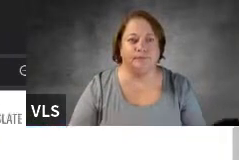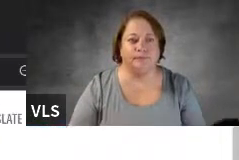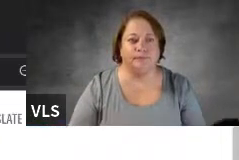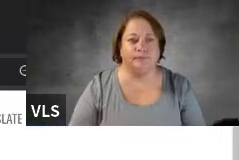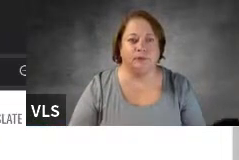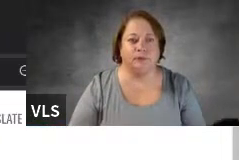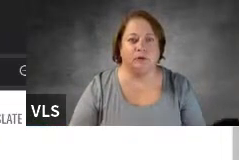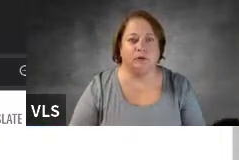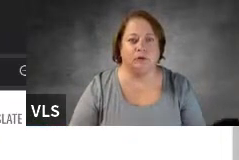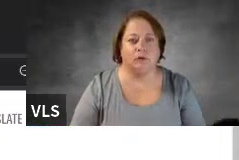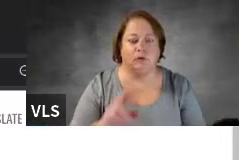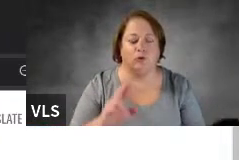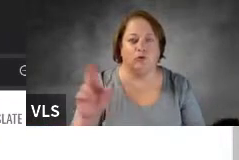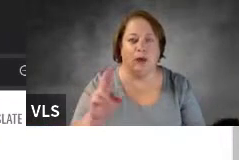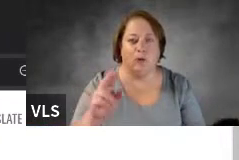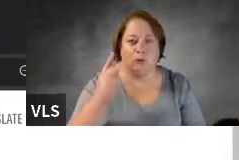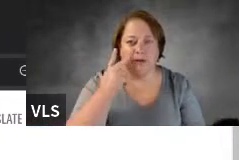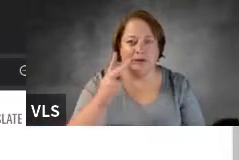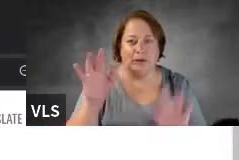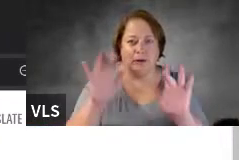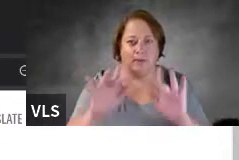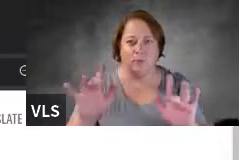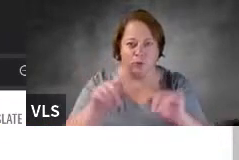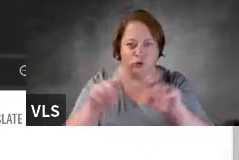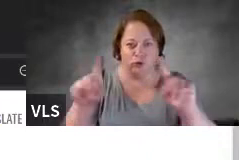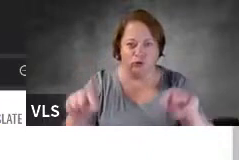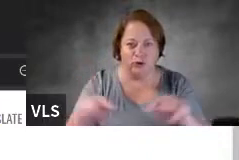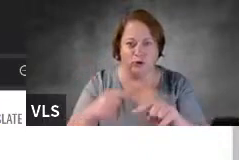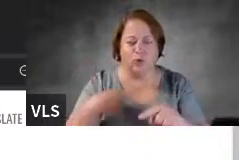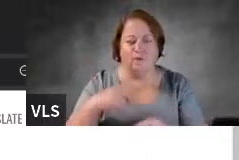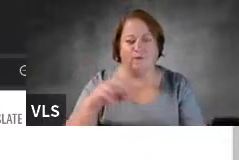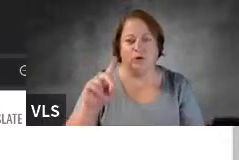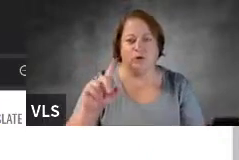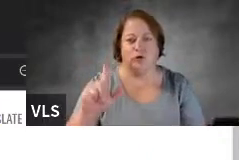to the right-hand side where you see the computer screen, you have